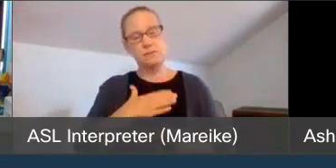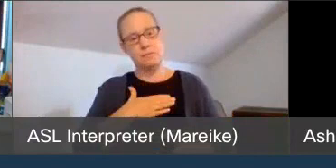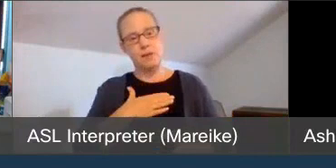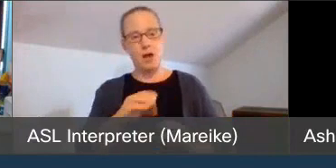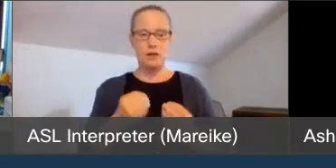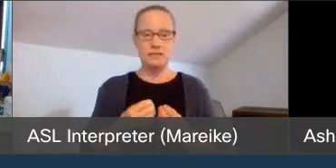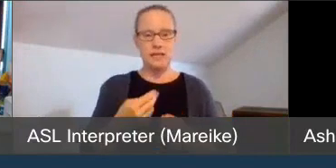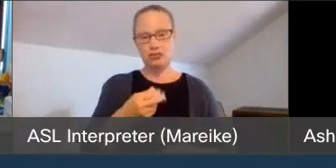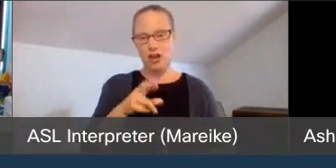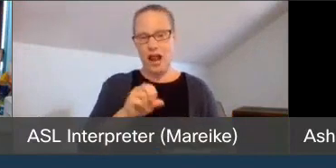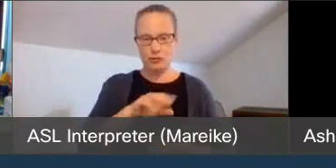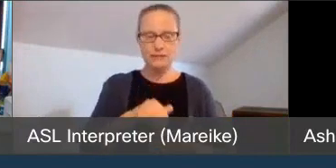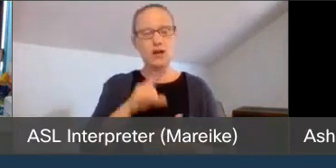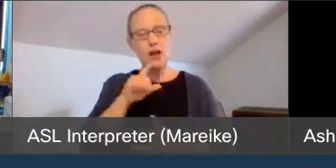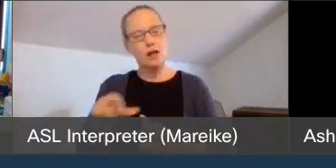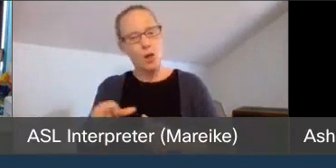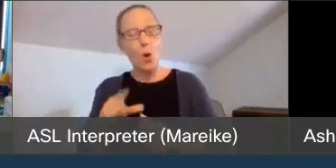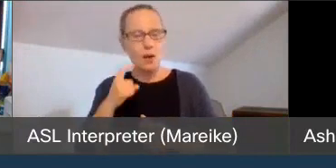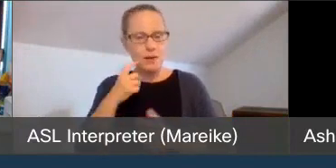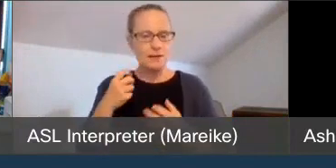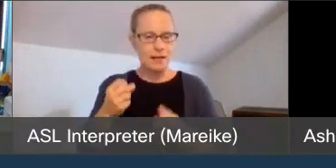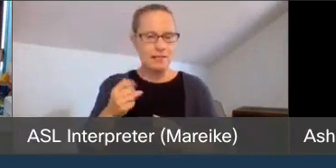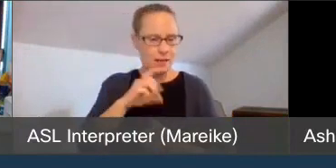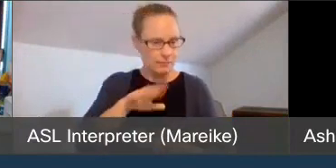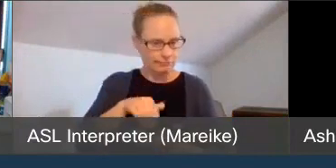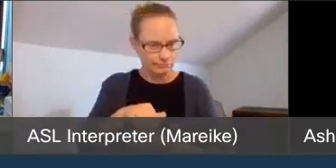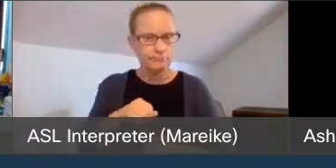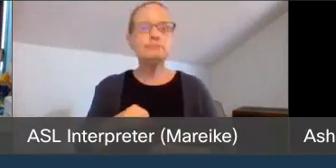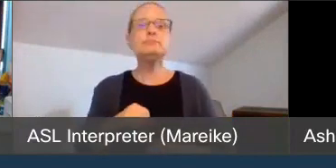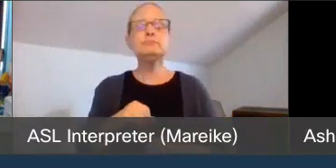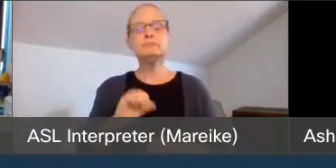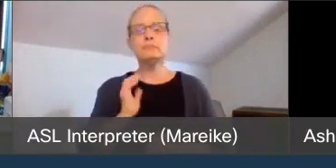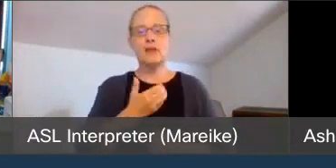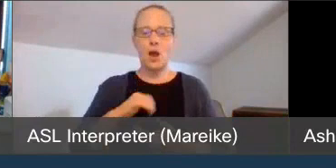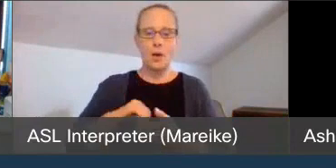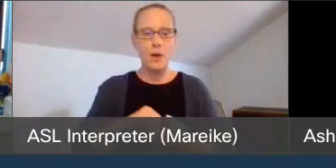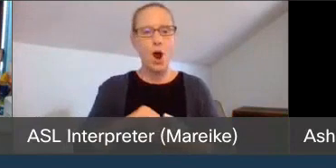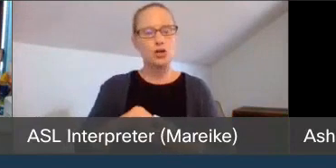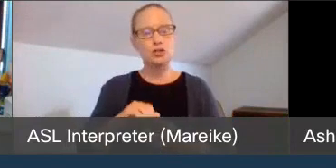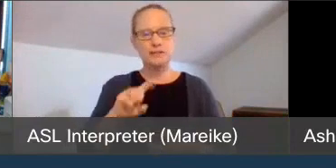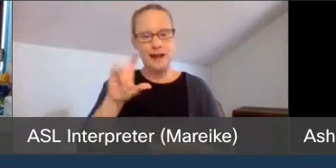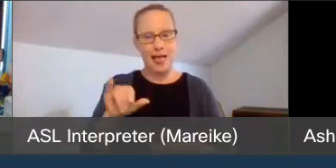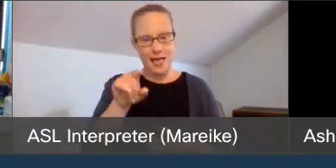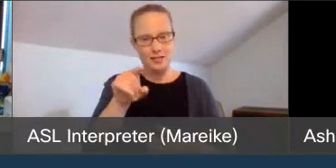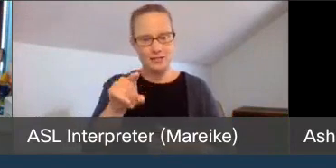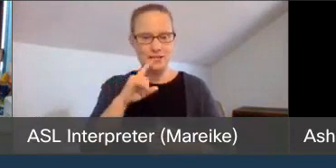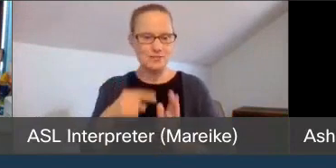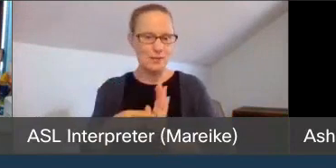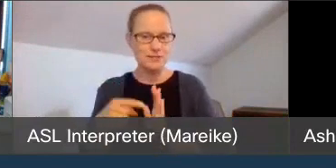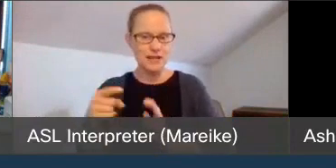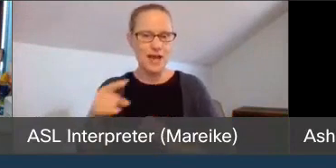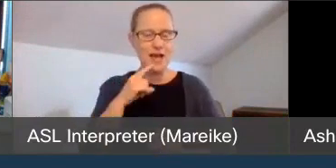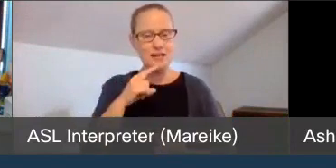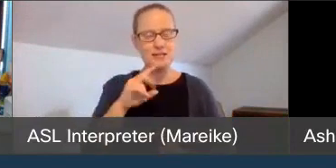is the local mental health authority, the Harris Center for Mental Health and IDD, our partners that Ashley Romo is representing through the Houston